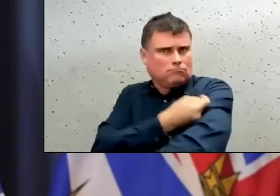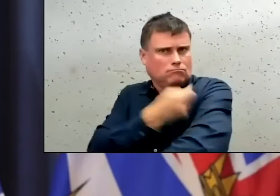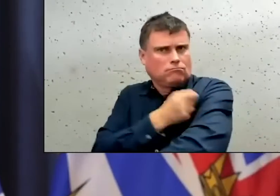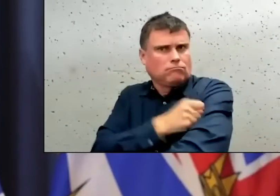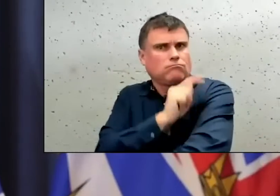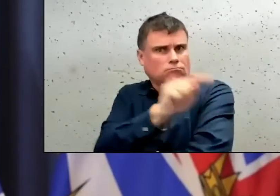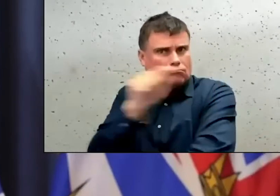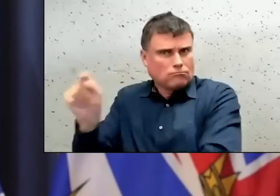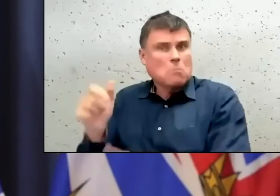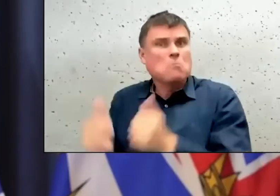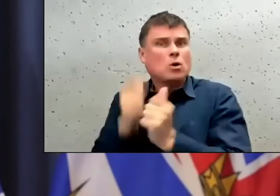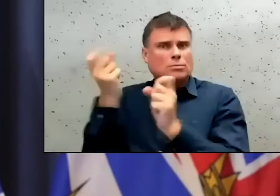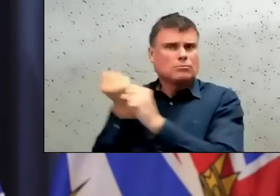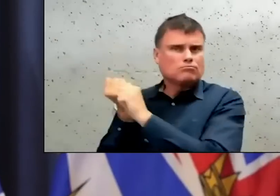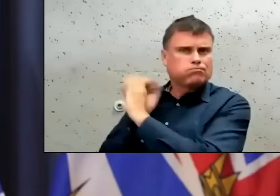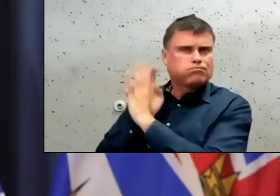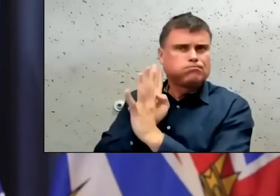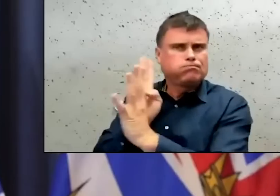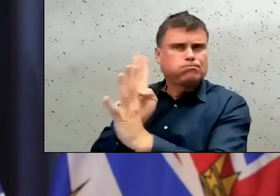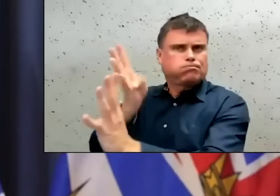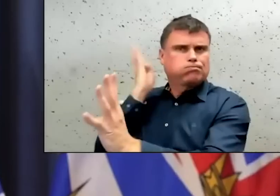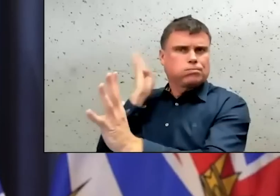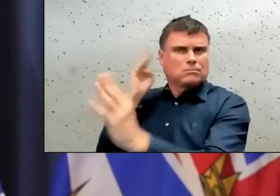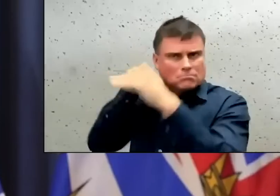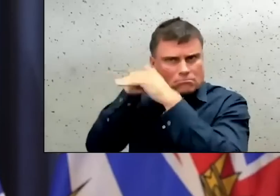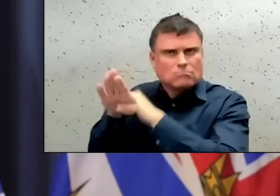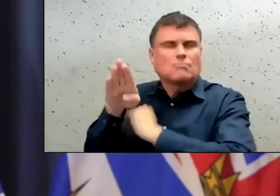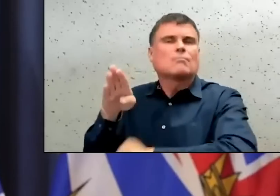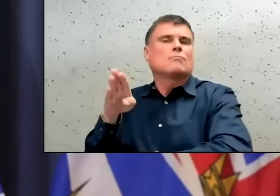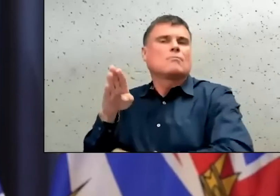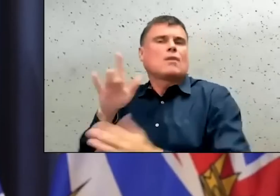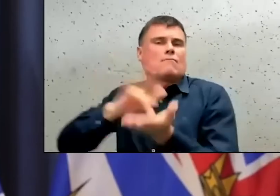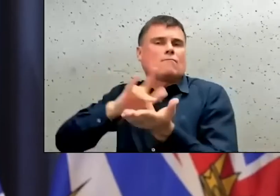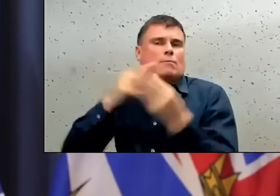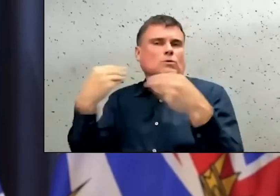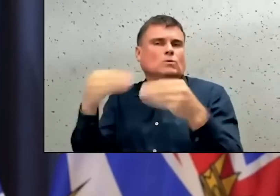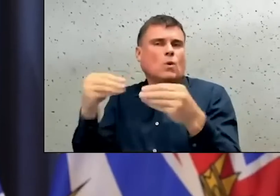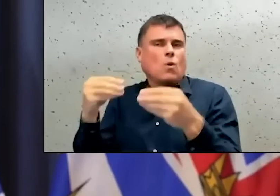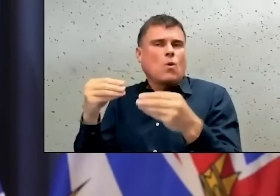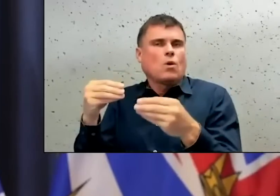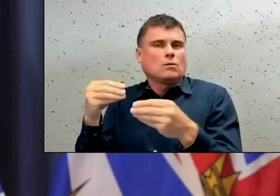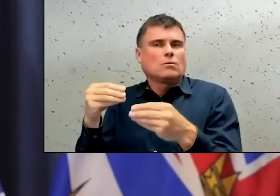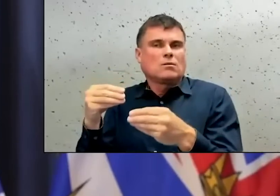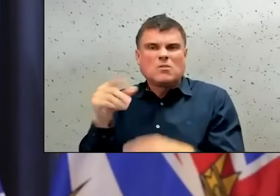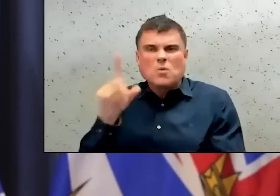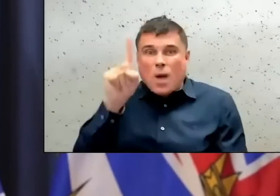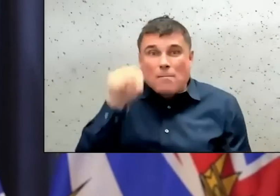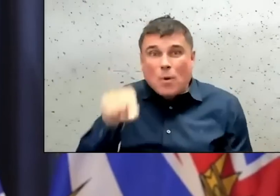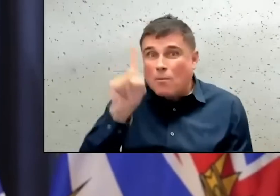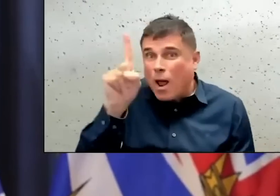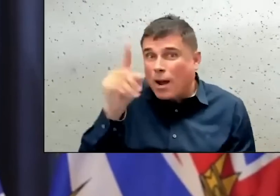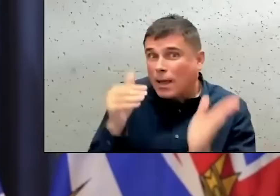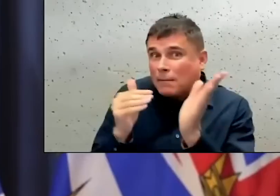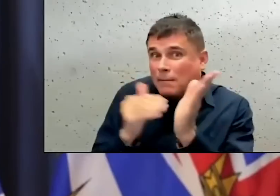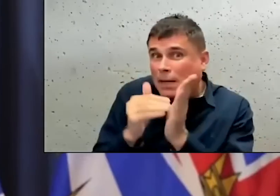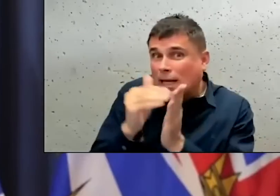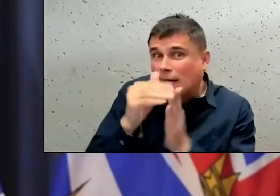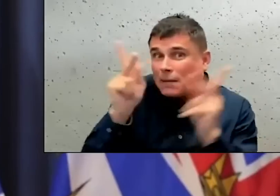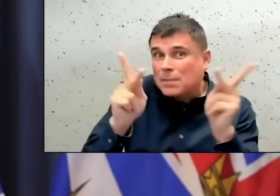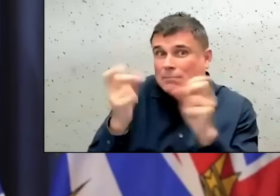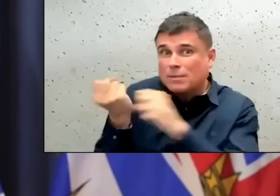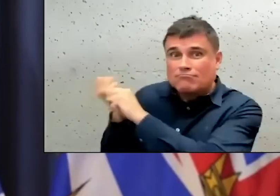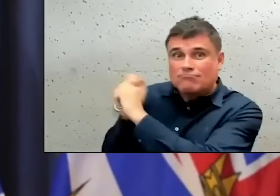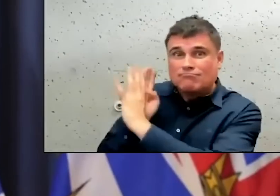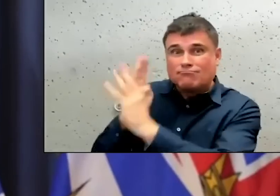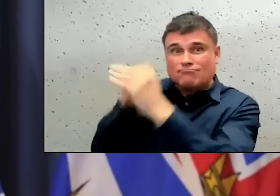influenza shots took place in community pharmacy last year. I think it was in the neighborhood of 1.1 million of the doses that we delivered last year,